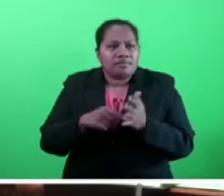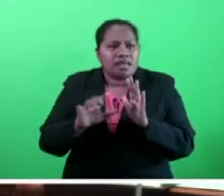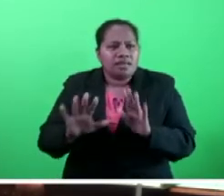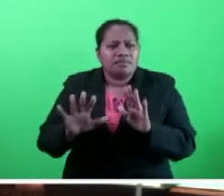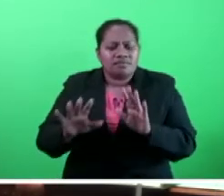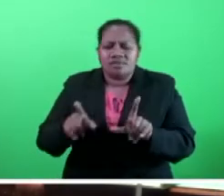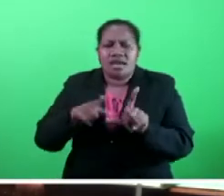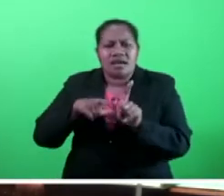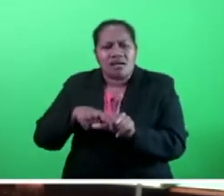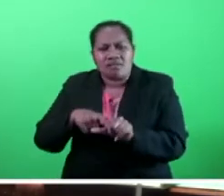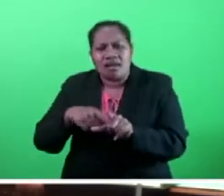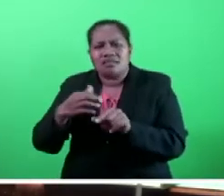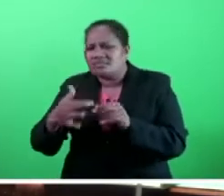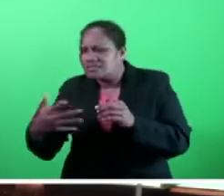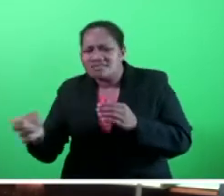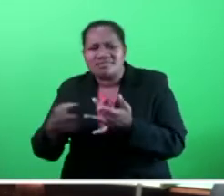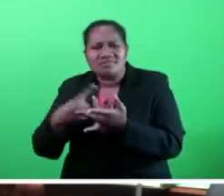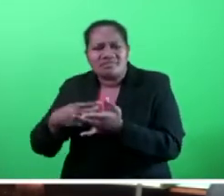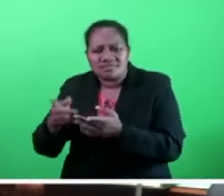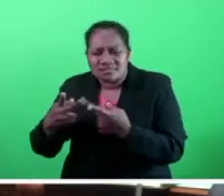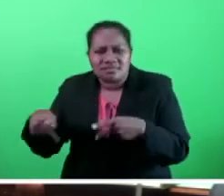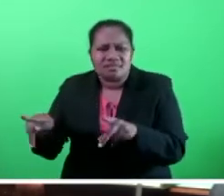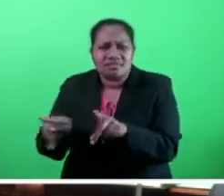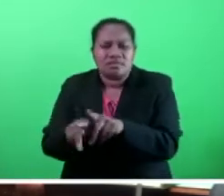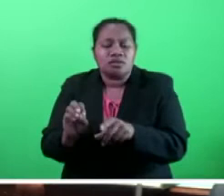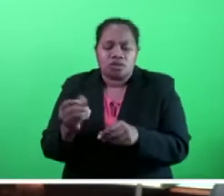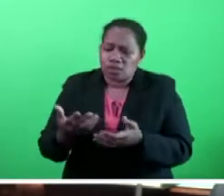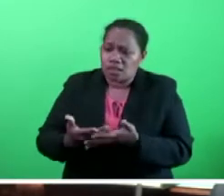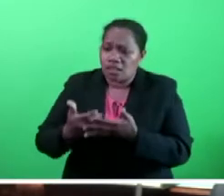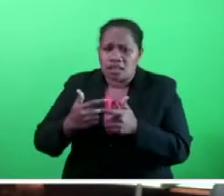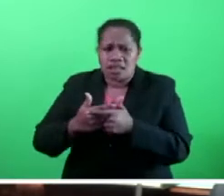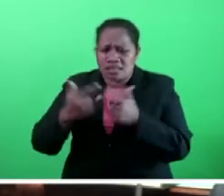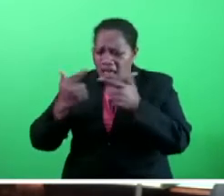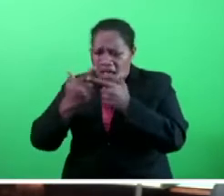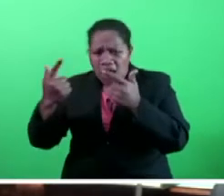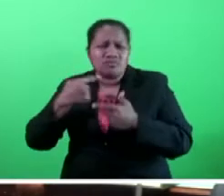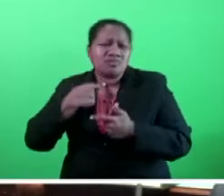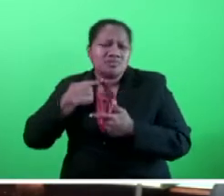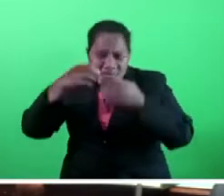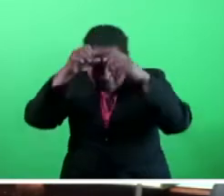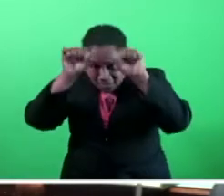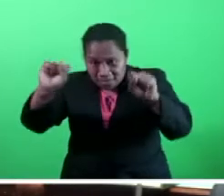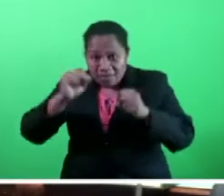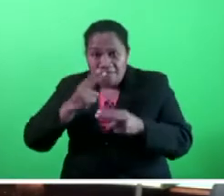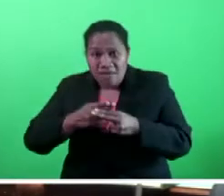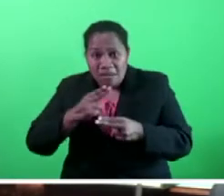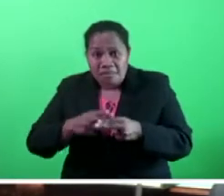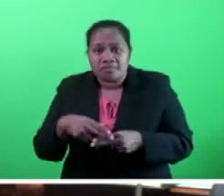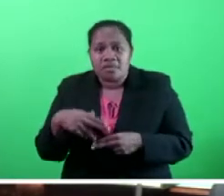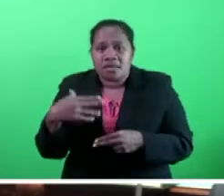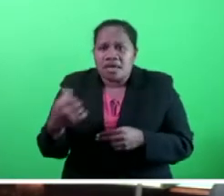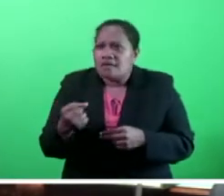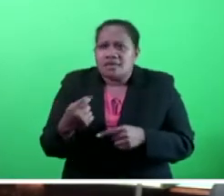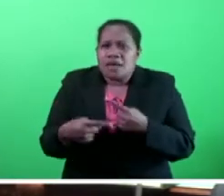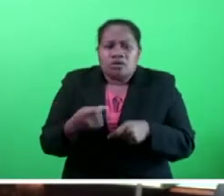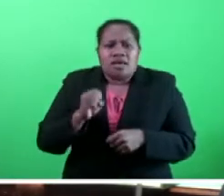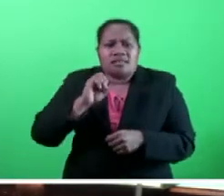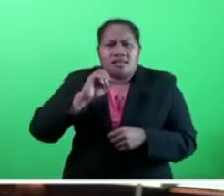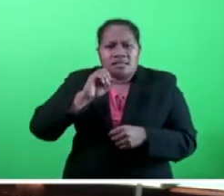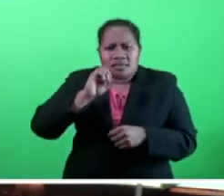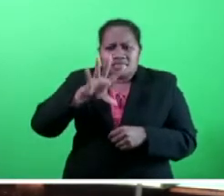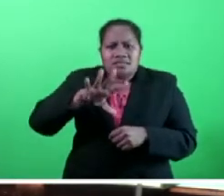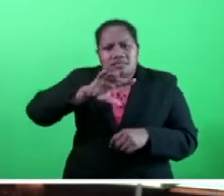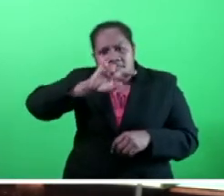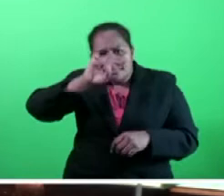The Speaker said Yangara at the moment is our largest beef farm. We have close to about 10,000 heads there, which